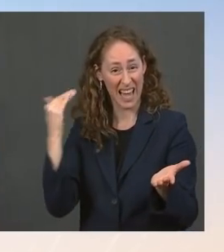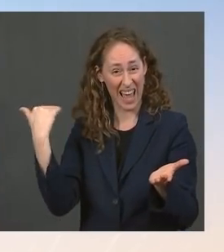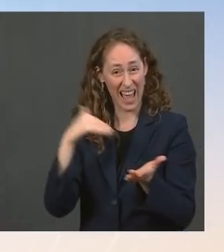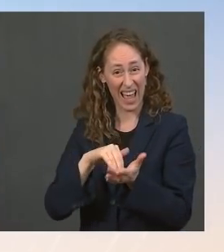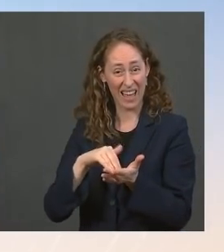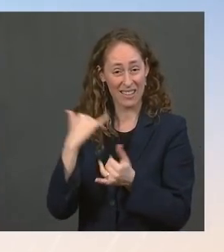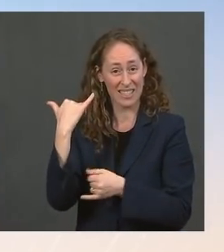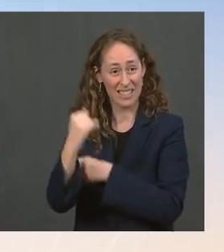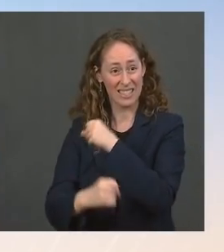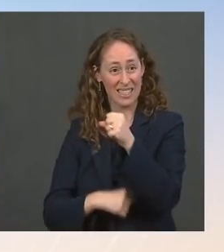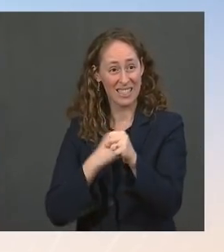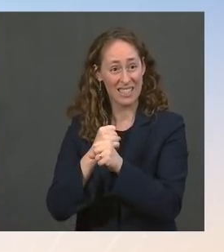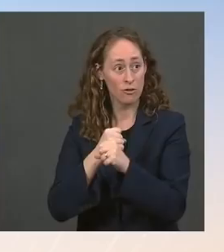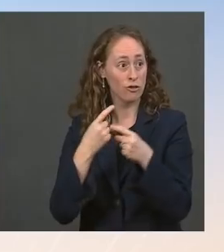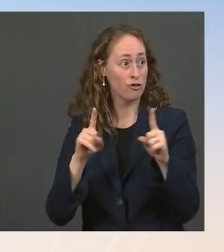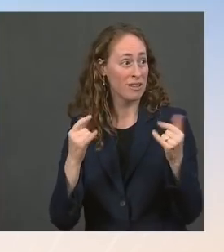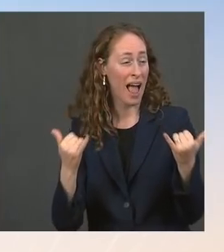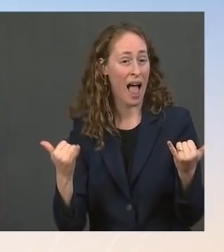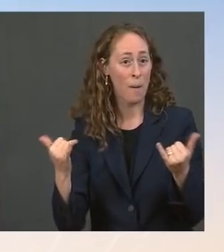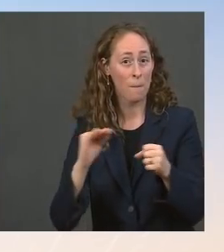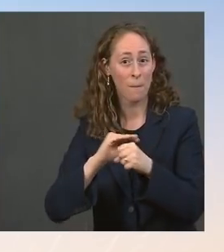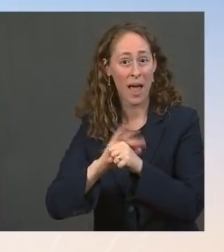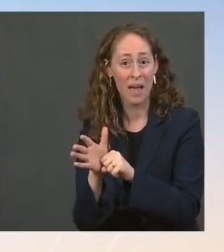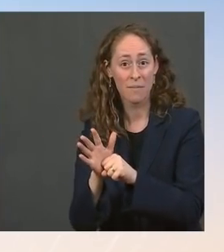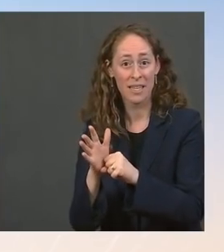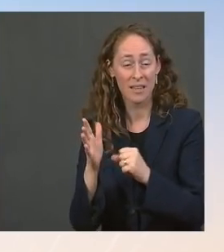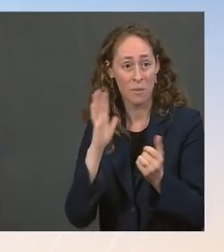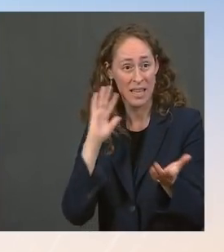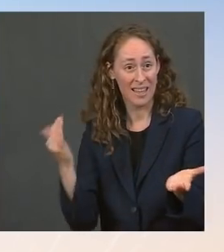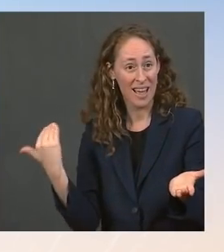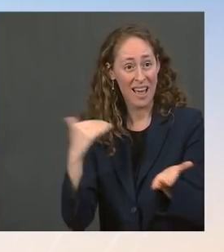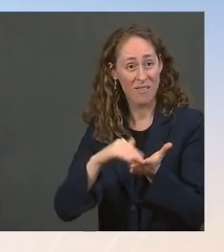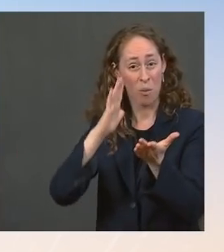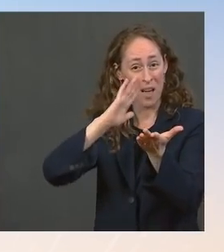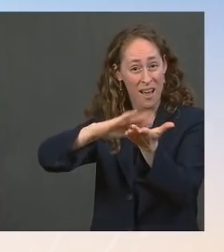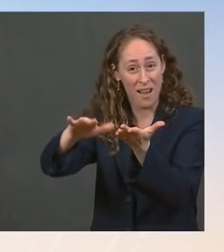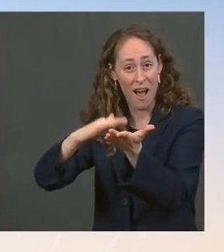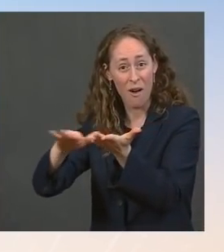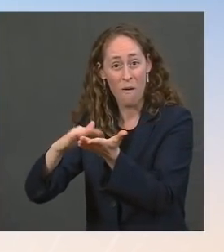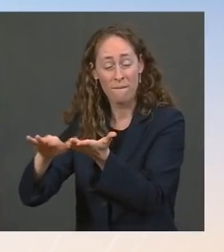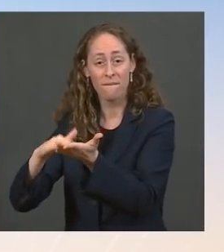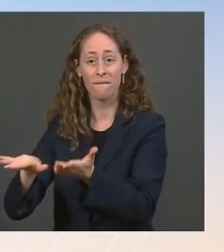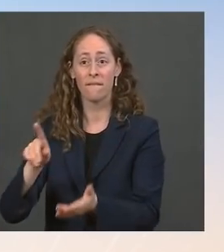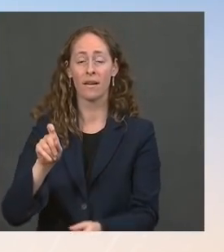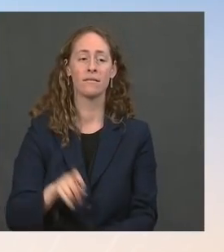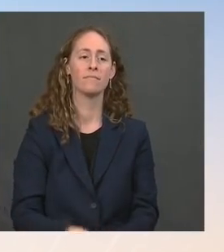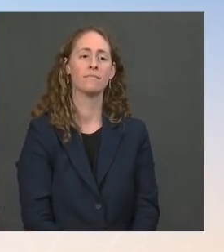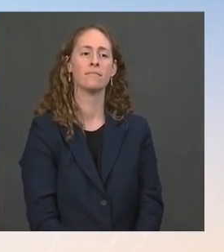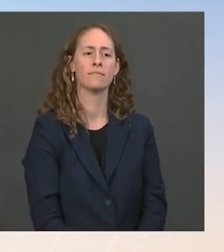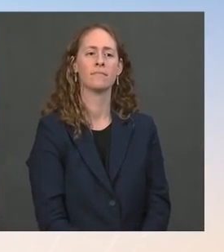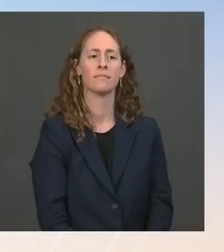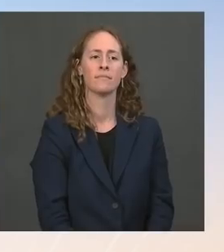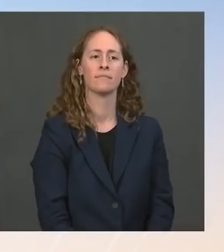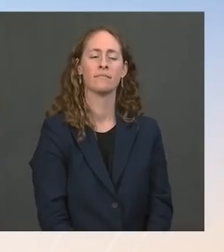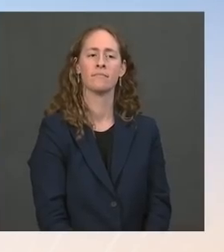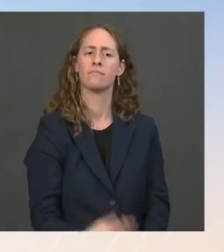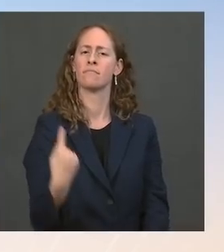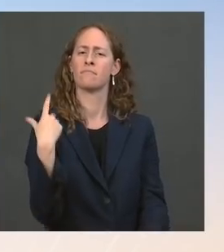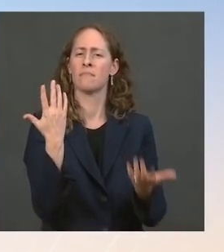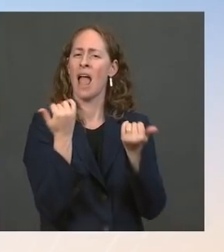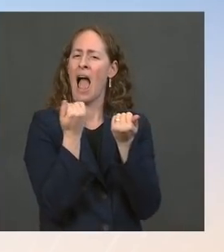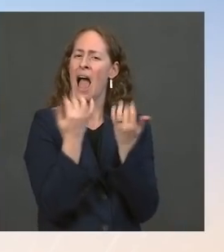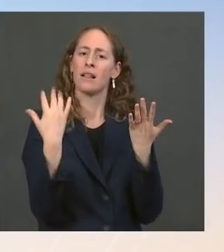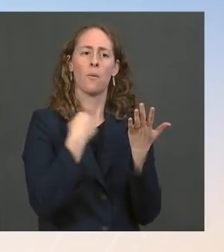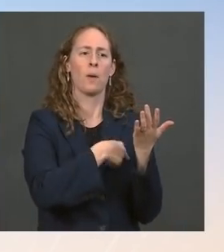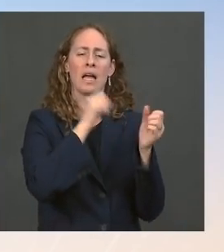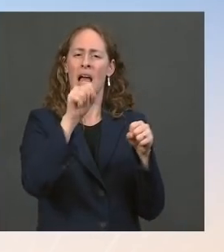will there be different instructions to those critical agencies now? Well, we are taking every step we can to mitigate the impacts of a